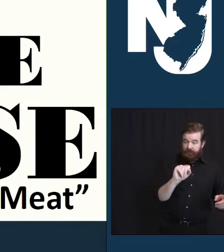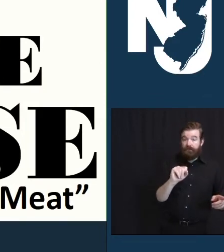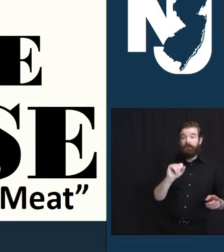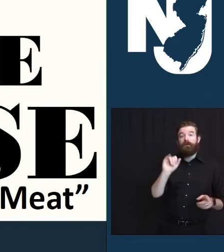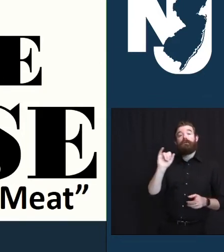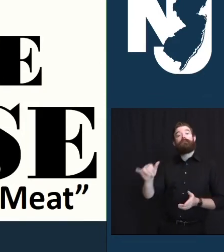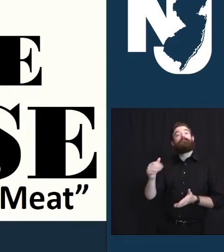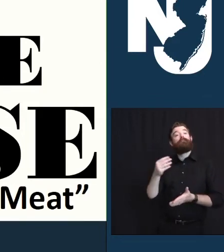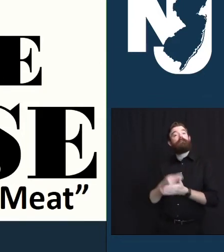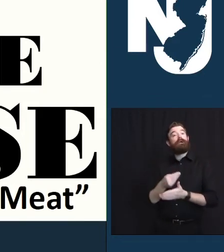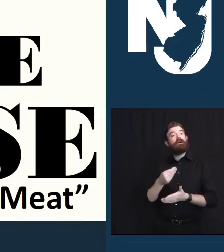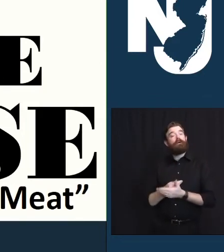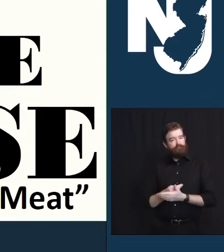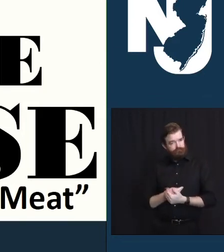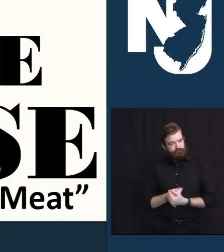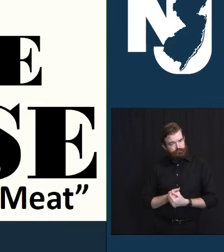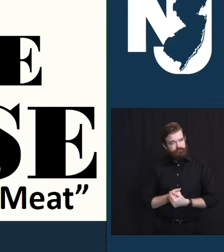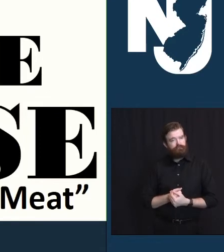employees similar hours to